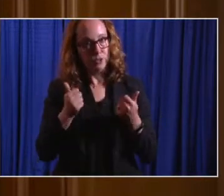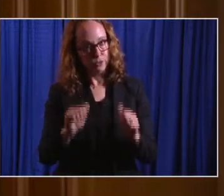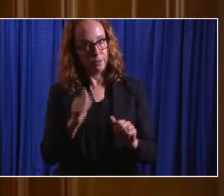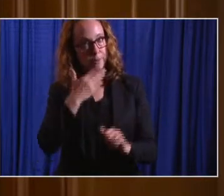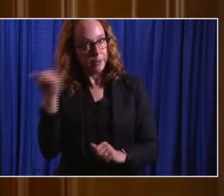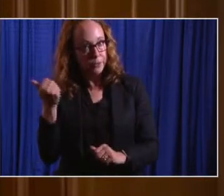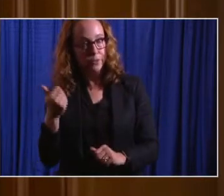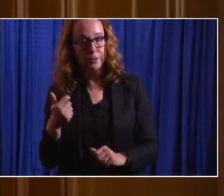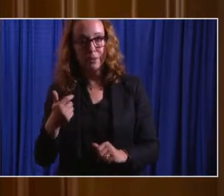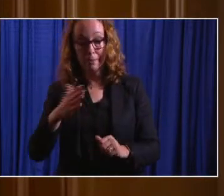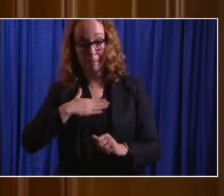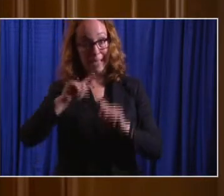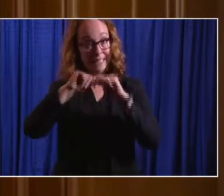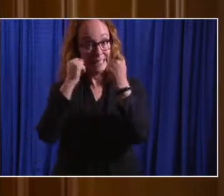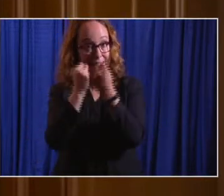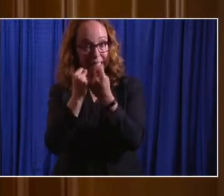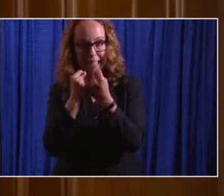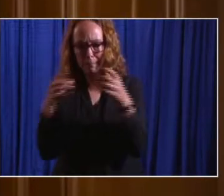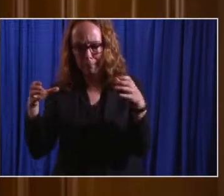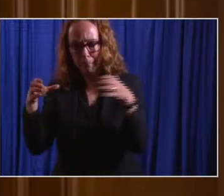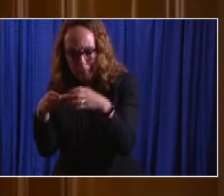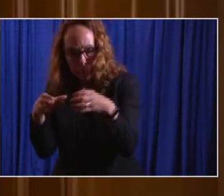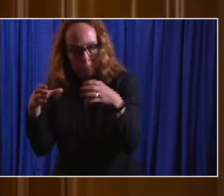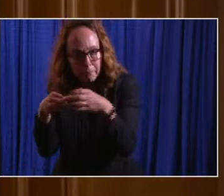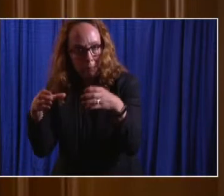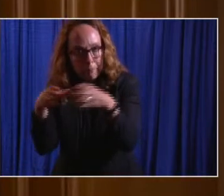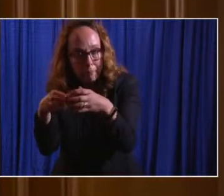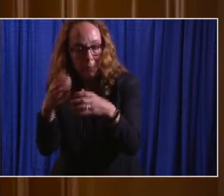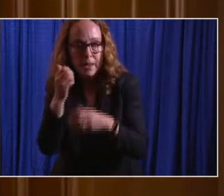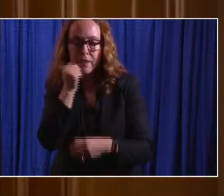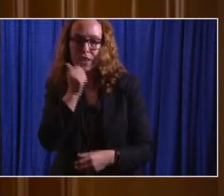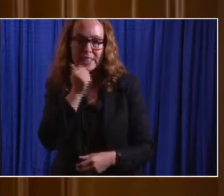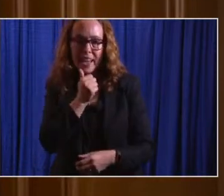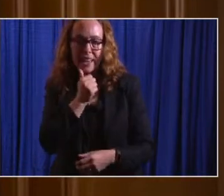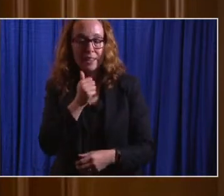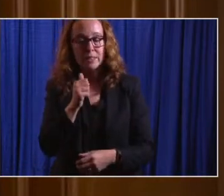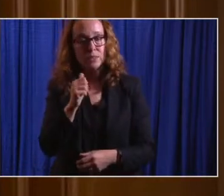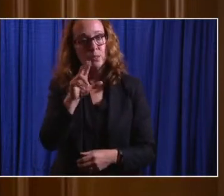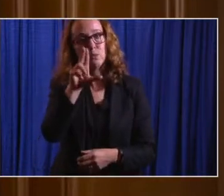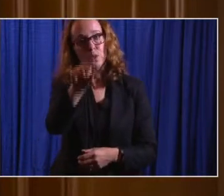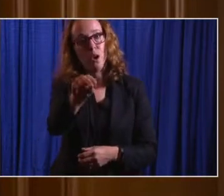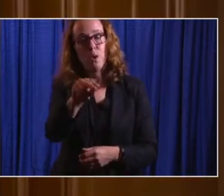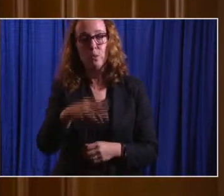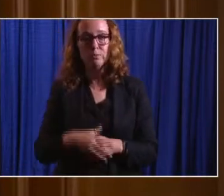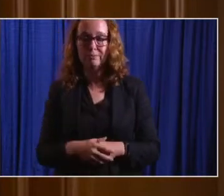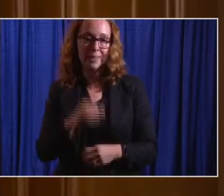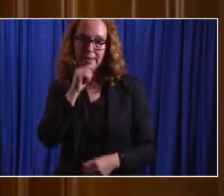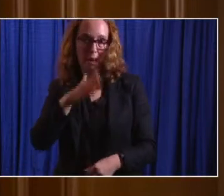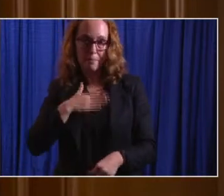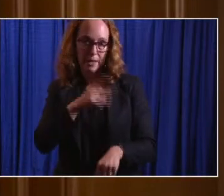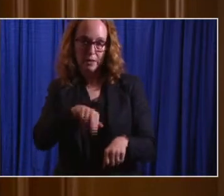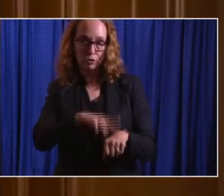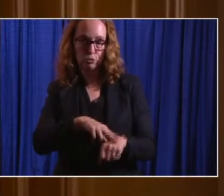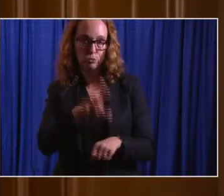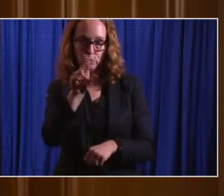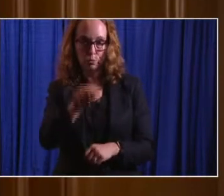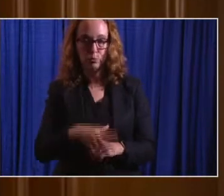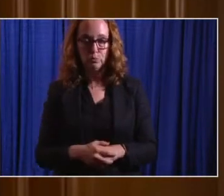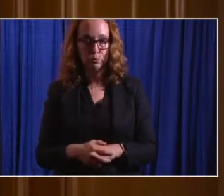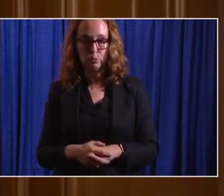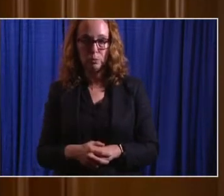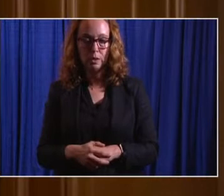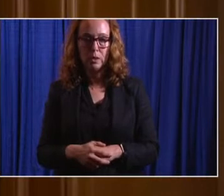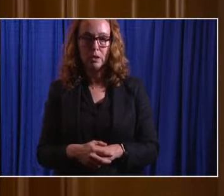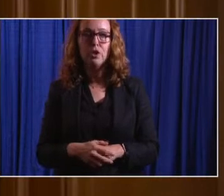every day. And so no, that's not how I approach things. So we got more to do, and I'm sure there's something